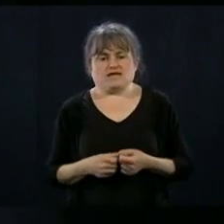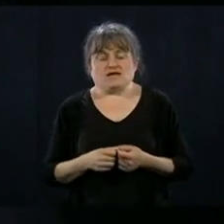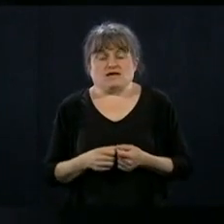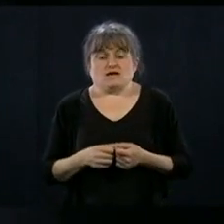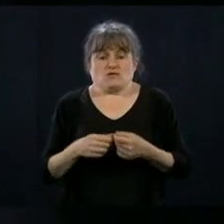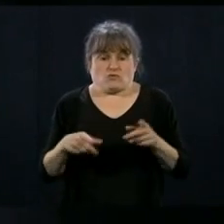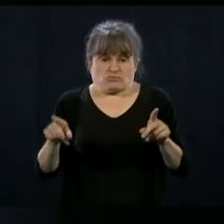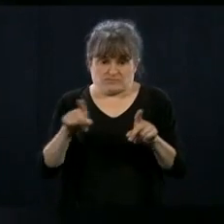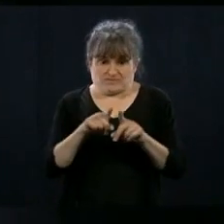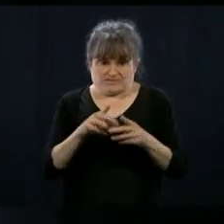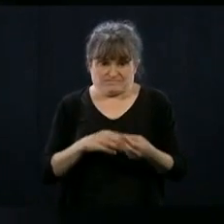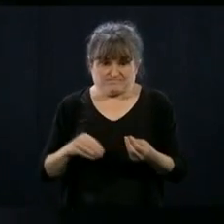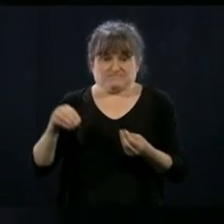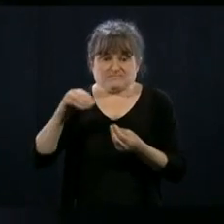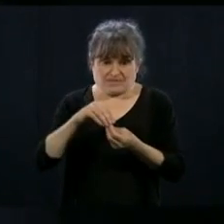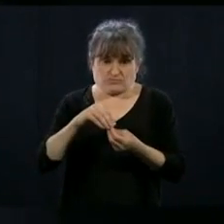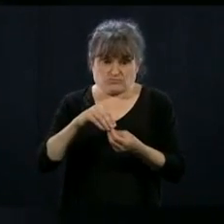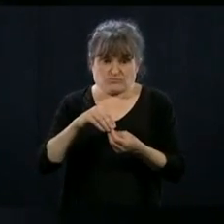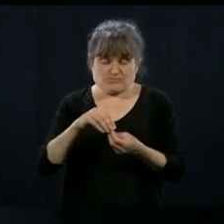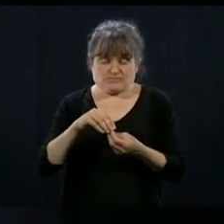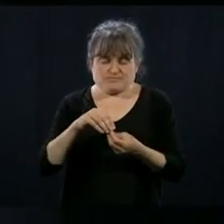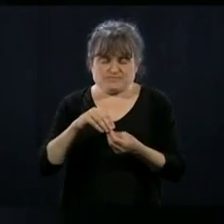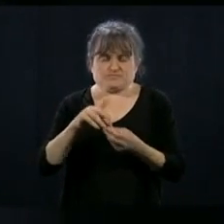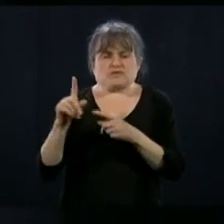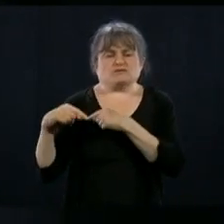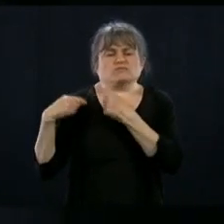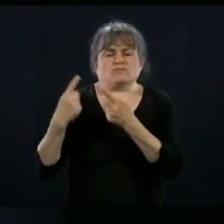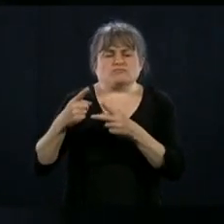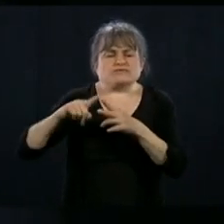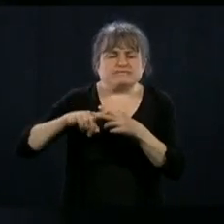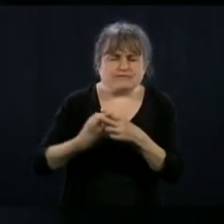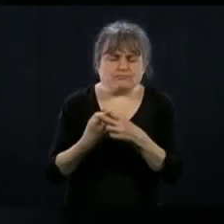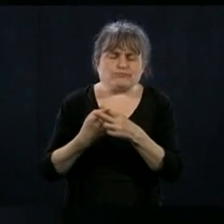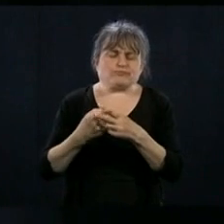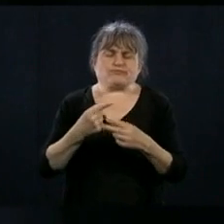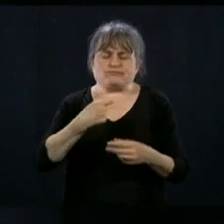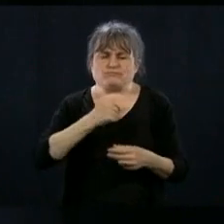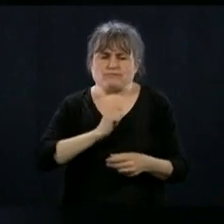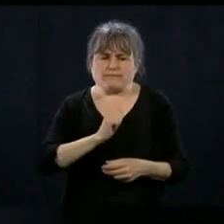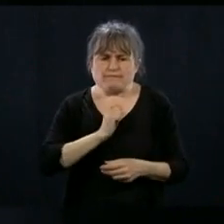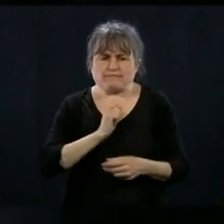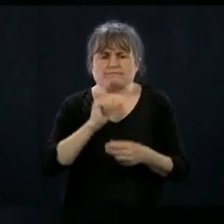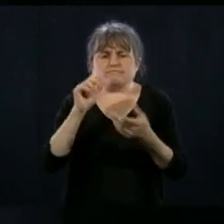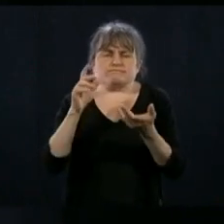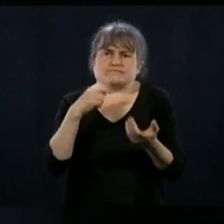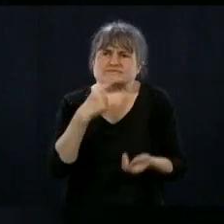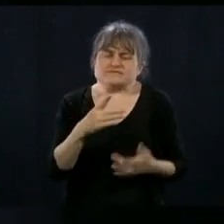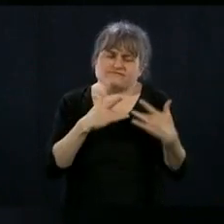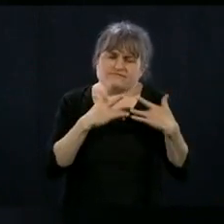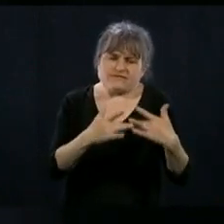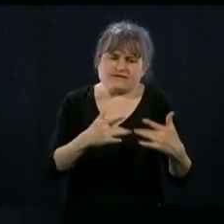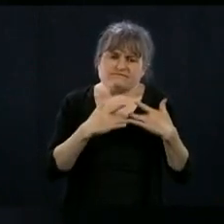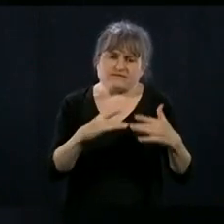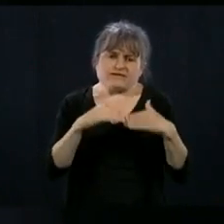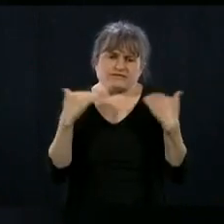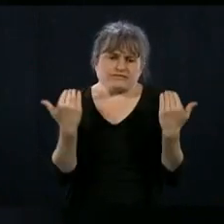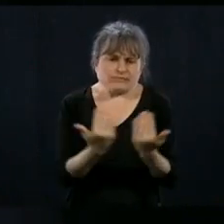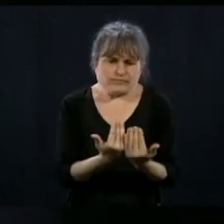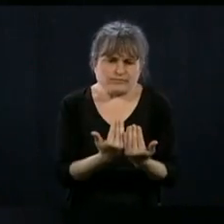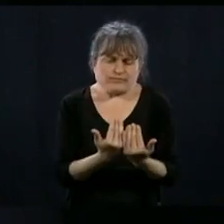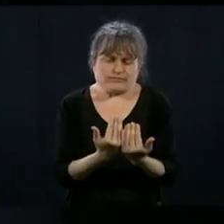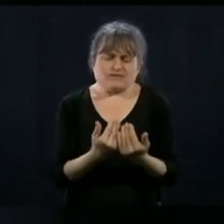to clarify one thing. Since the beginning, I've been trying to tell you everything, to tell you the